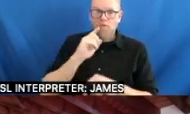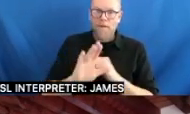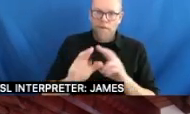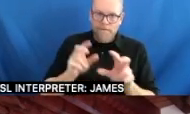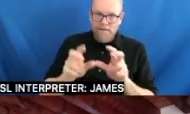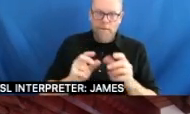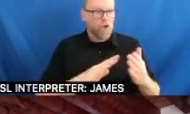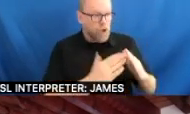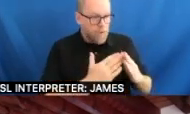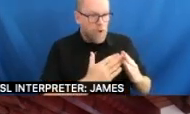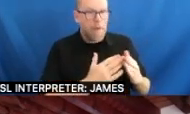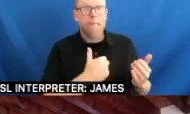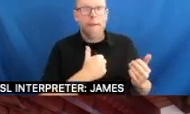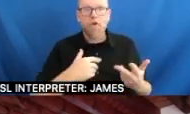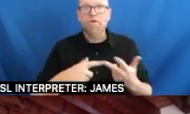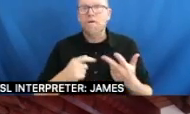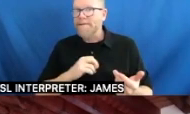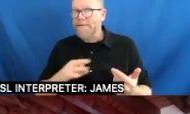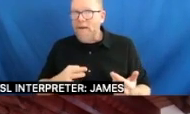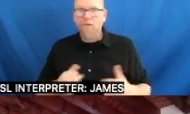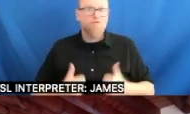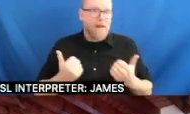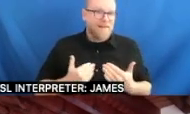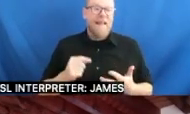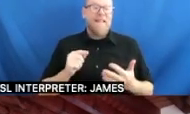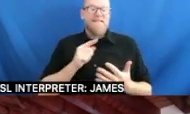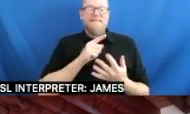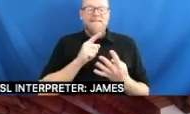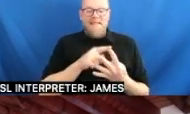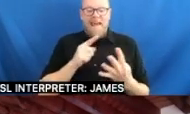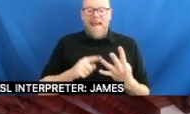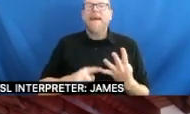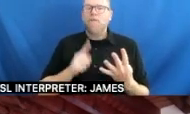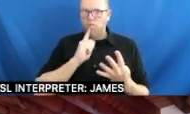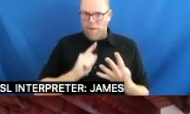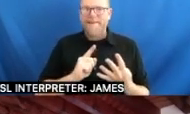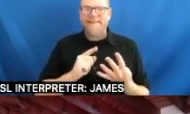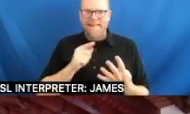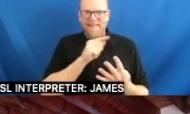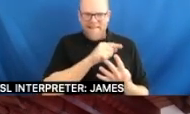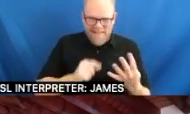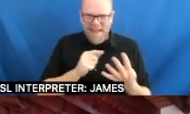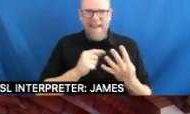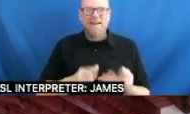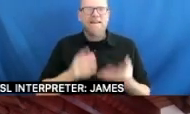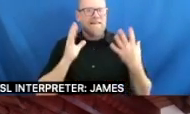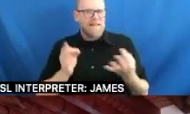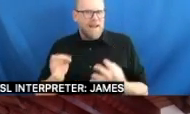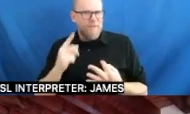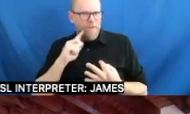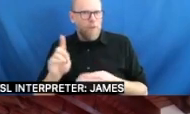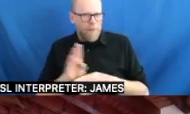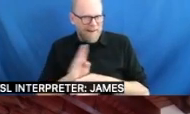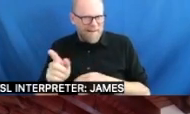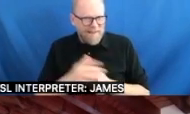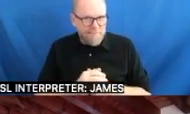owners, the resident owners, the staff owners were the ones really making the decisions, even